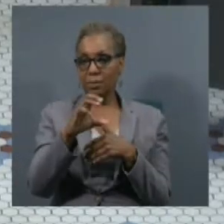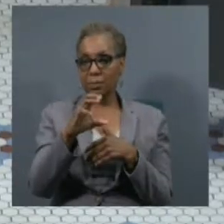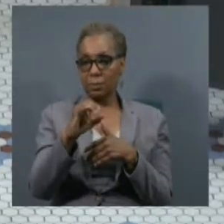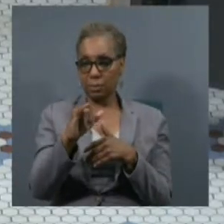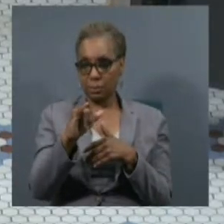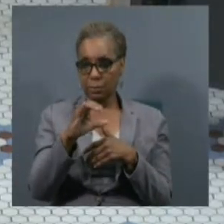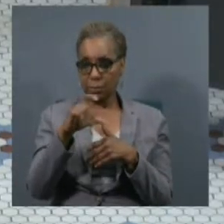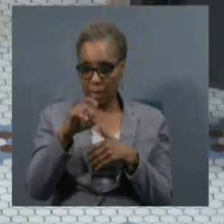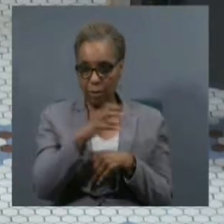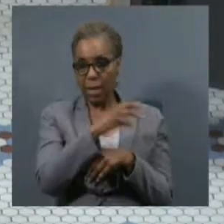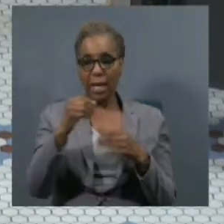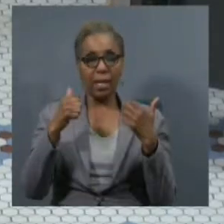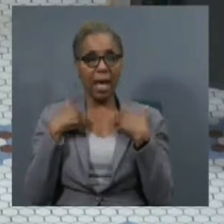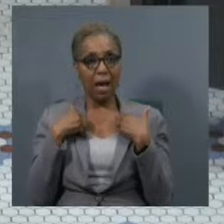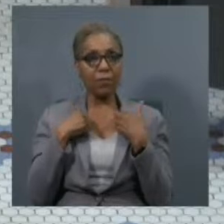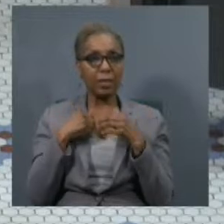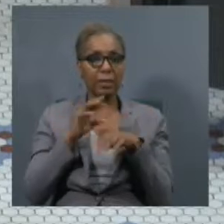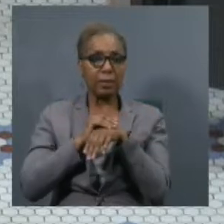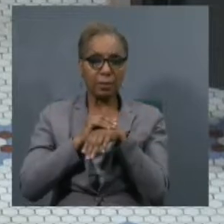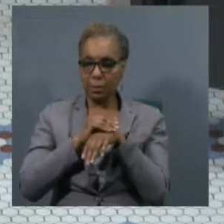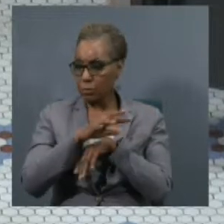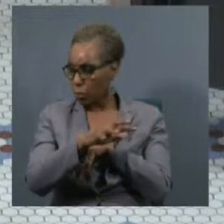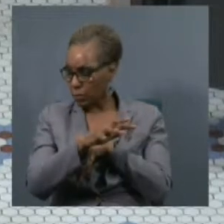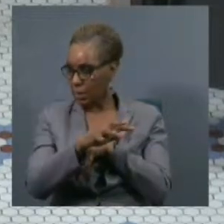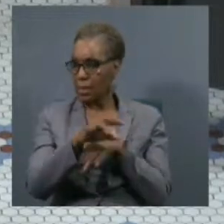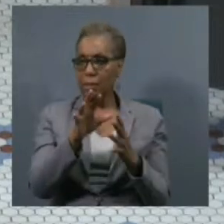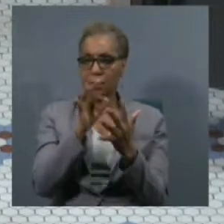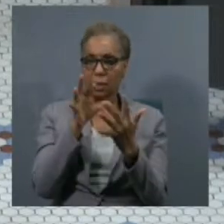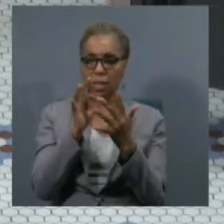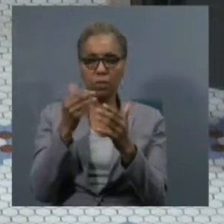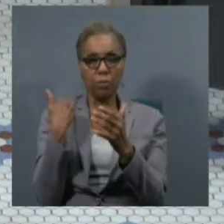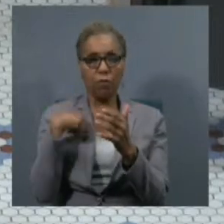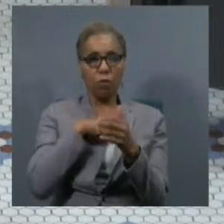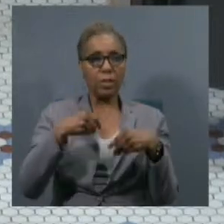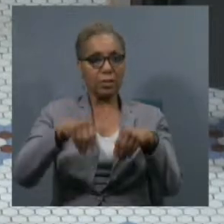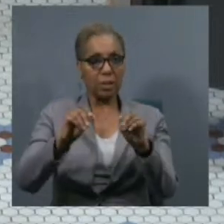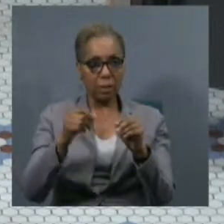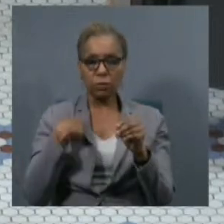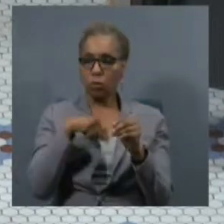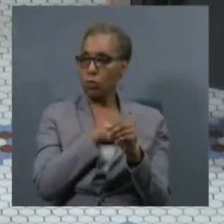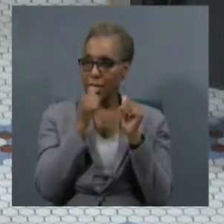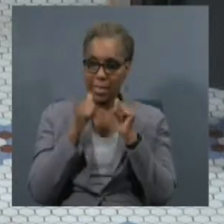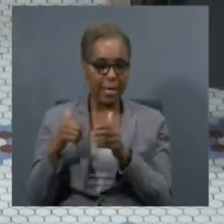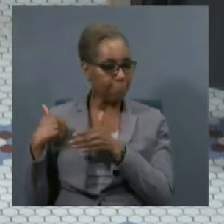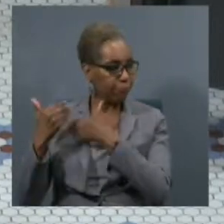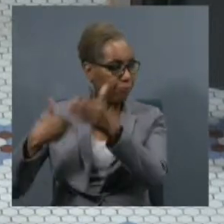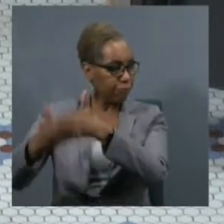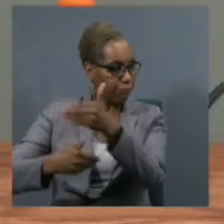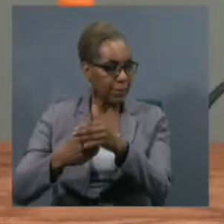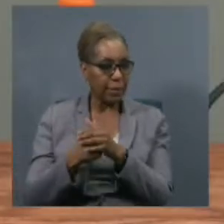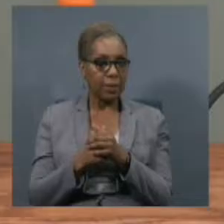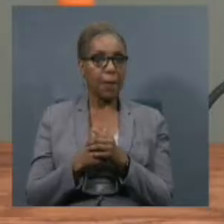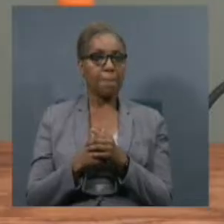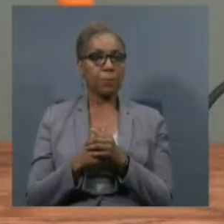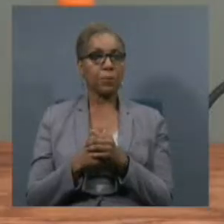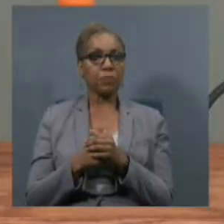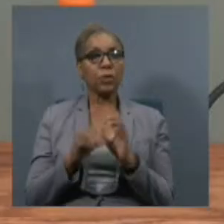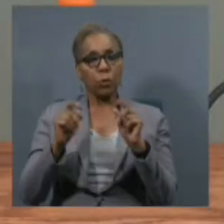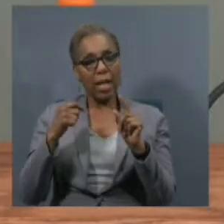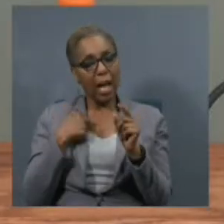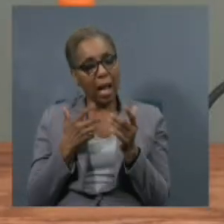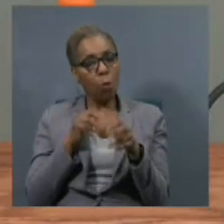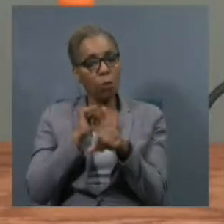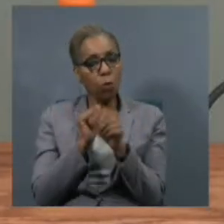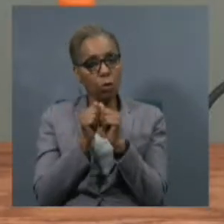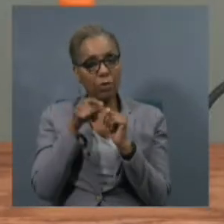also possibly have our consultant selections done before we sell those bonds, so we hit the ground running. Yeah. Okay, and I want to work with